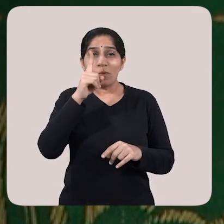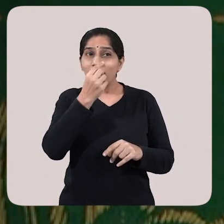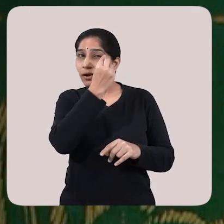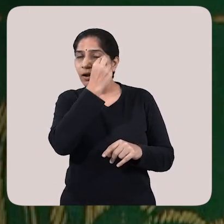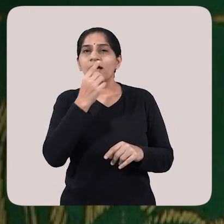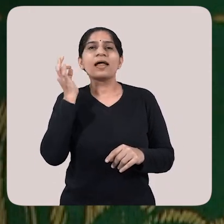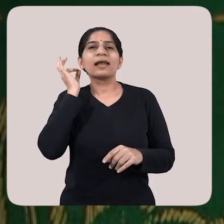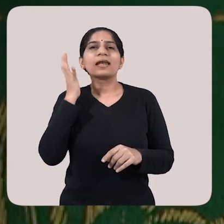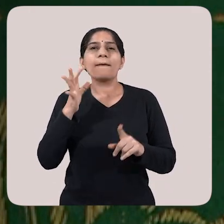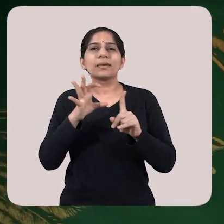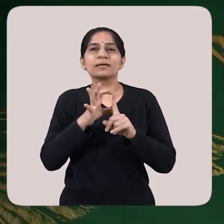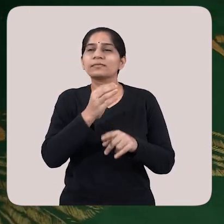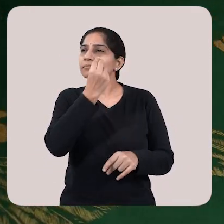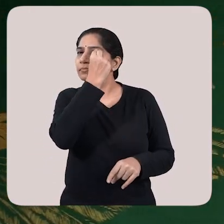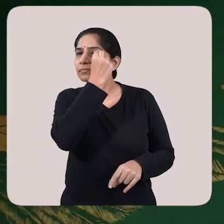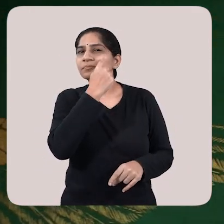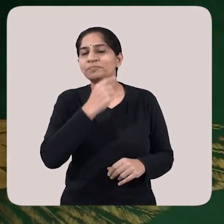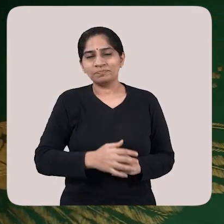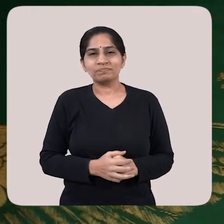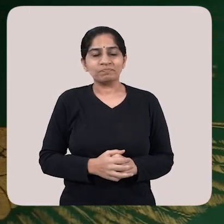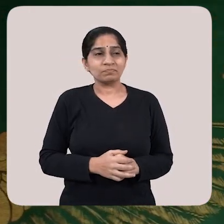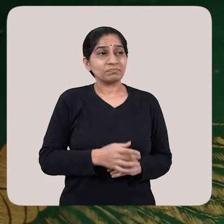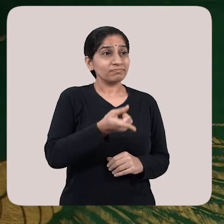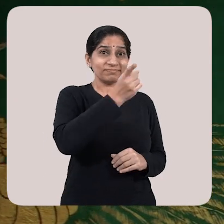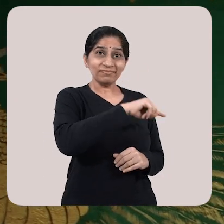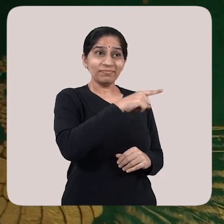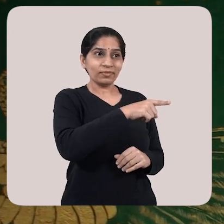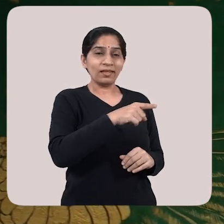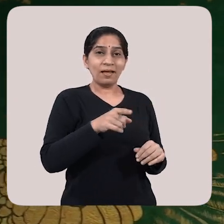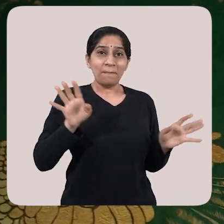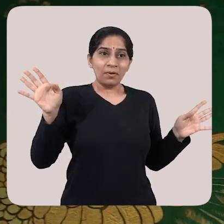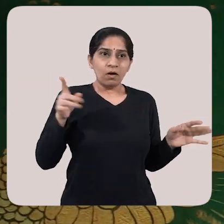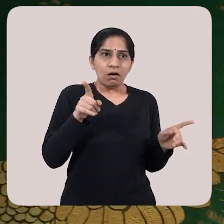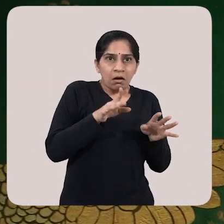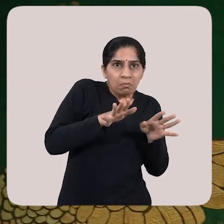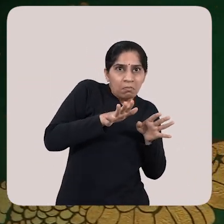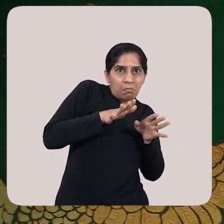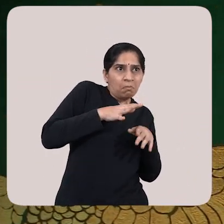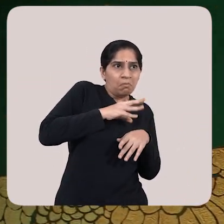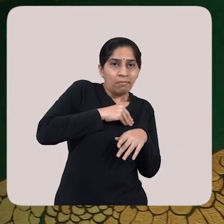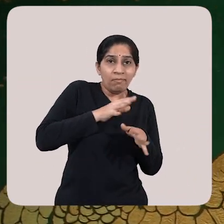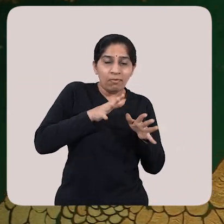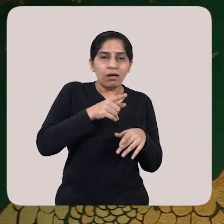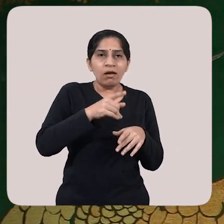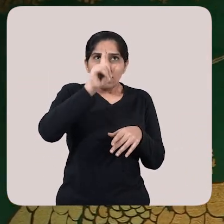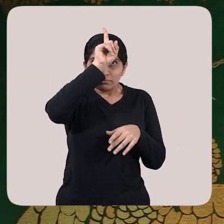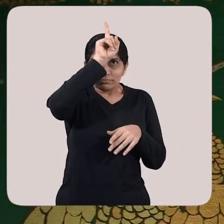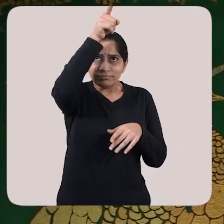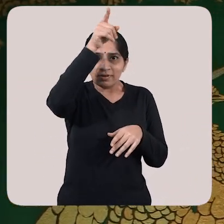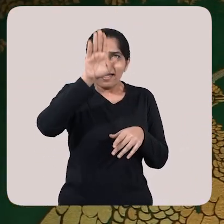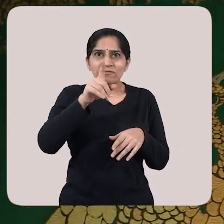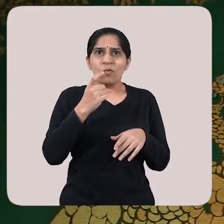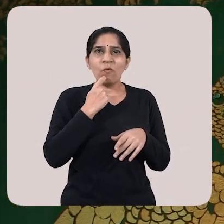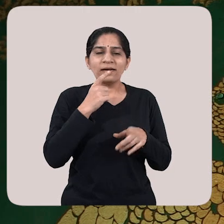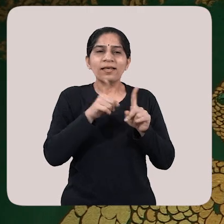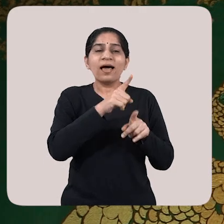in place of an eye. The retreating peacock on the left sports a silver head plume to suggest Whistler's famous